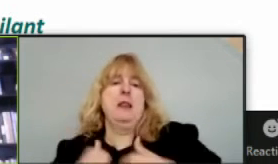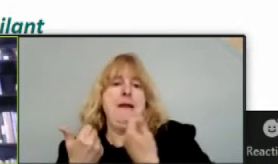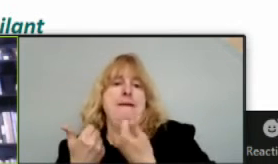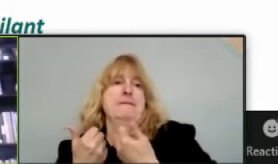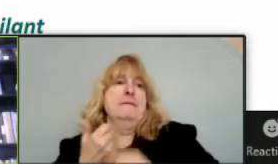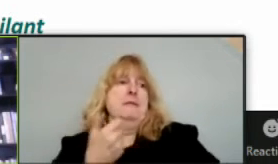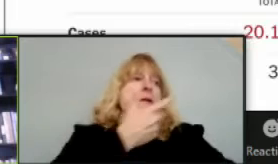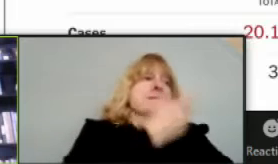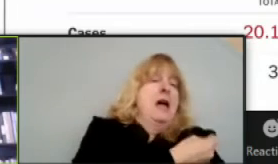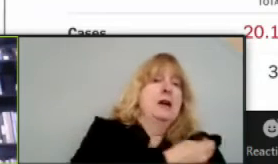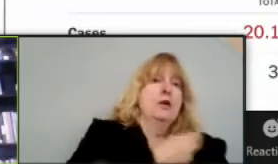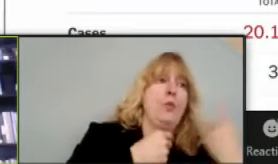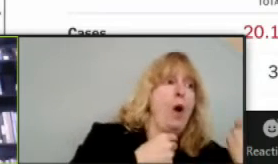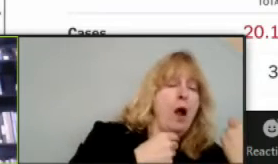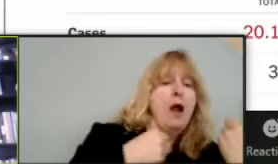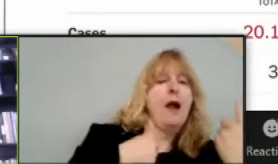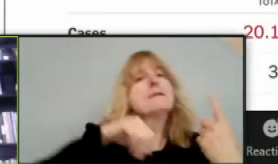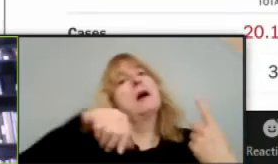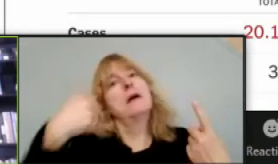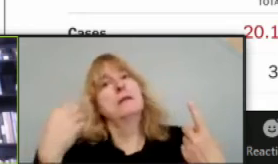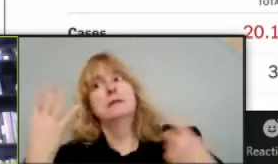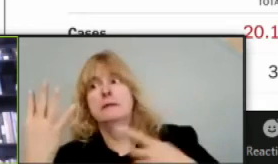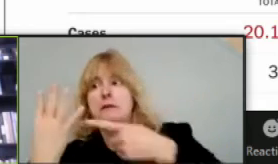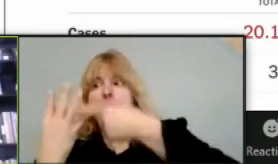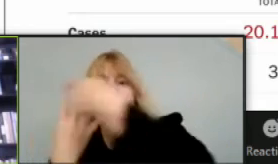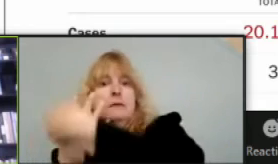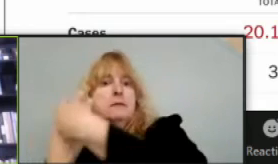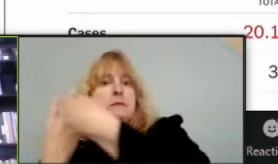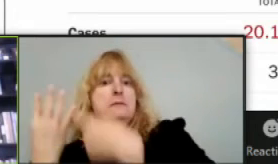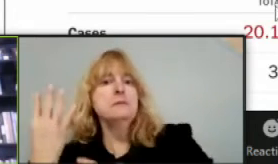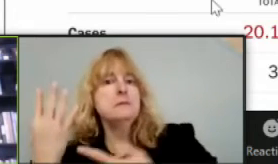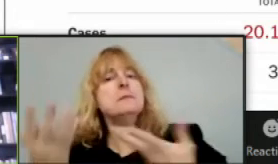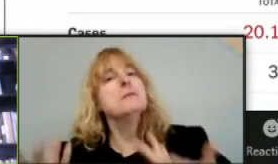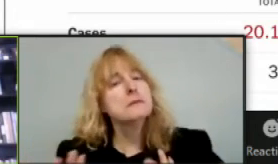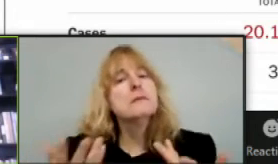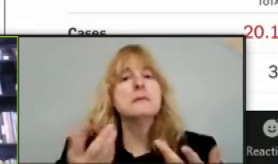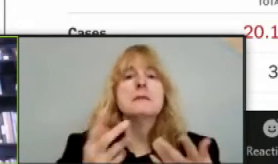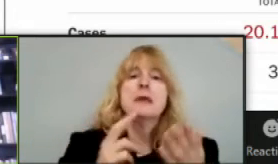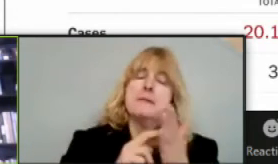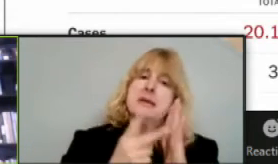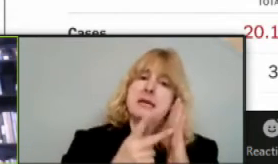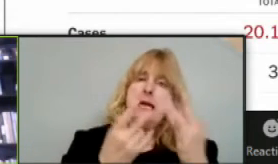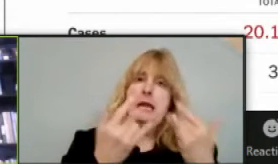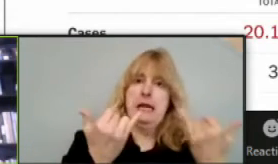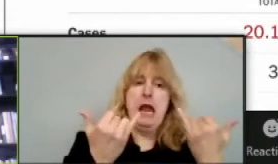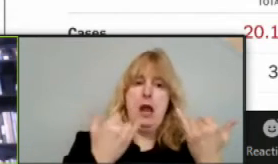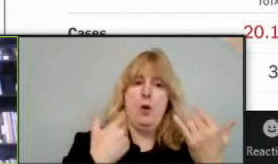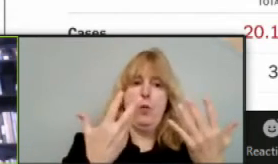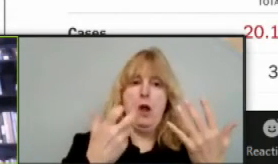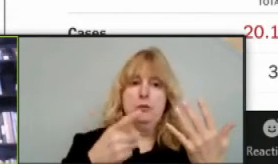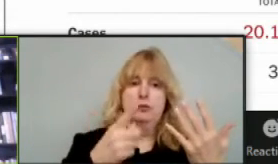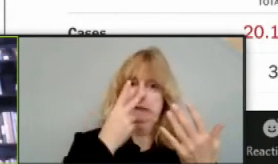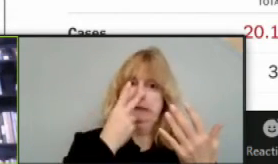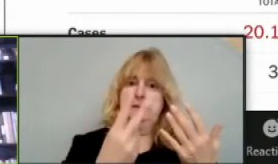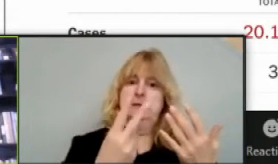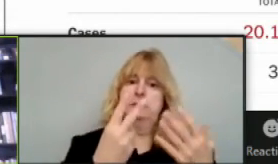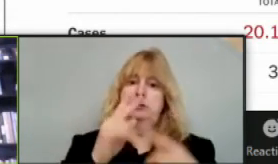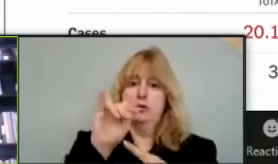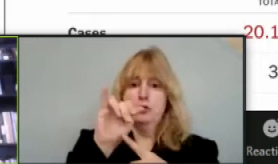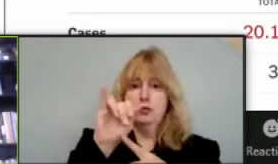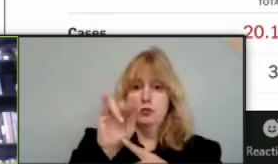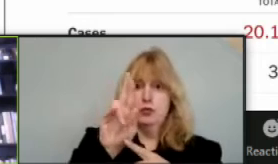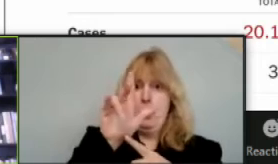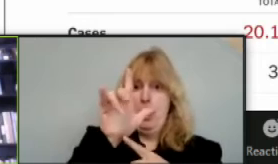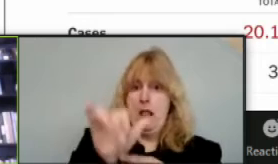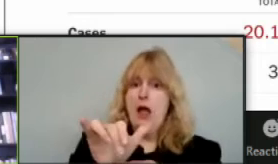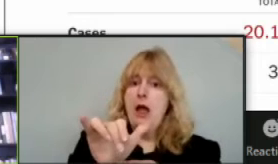point. So I'm going to quickly take you to where we are now. I just want you to see that this is where we were in July,